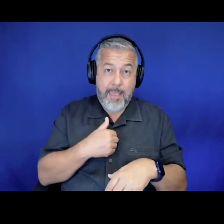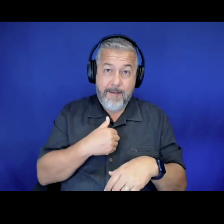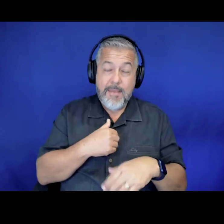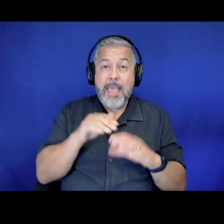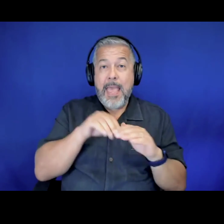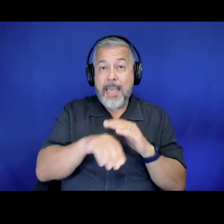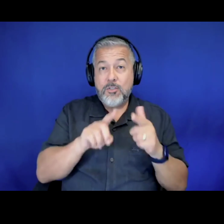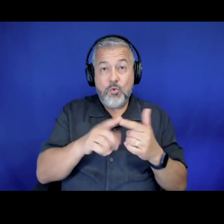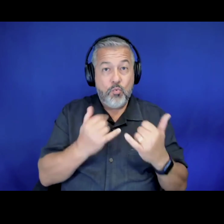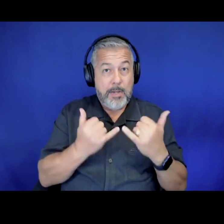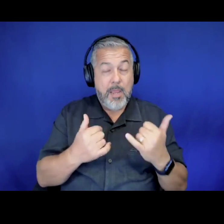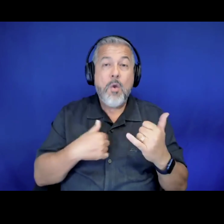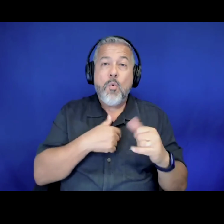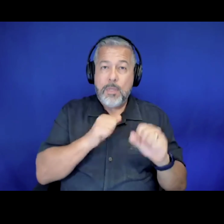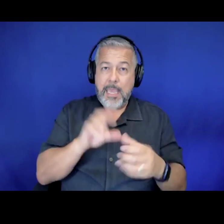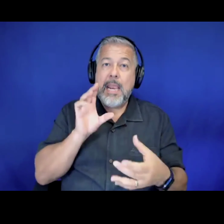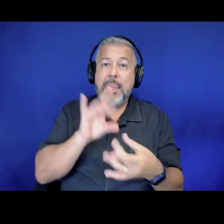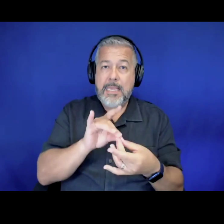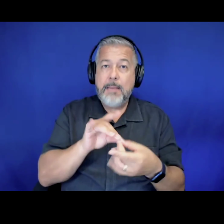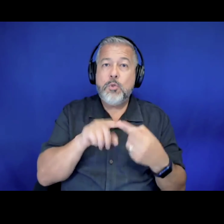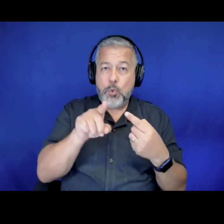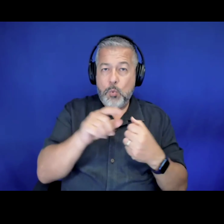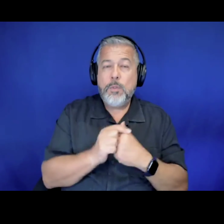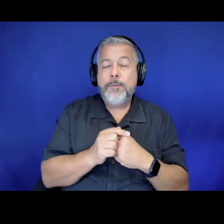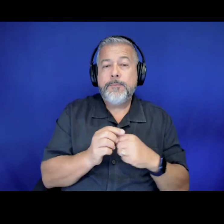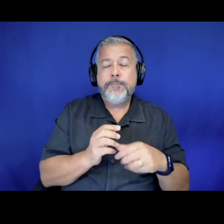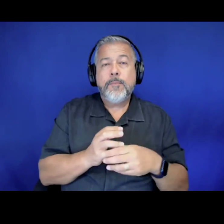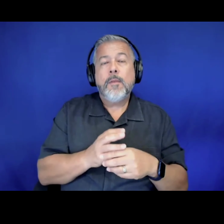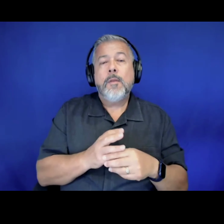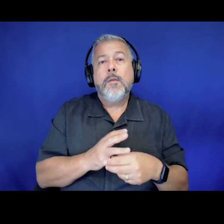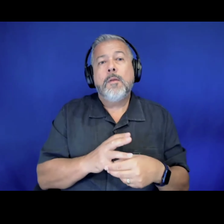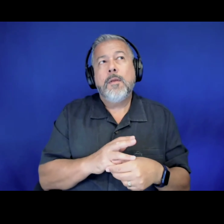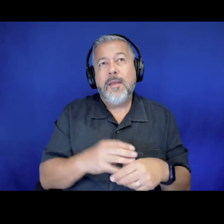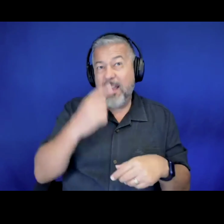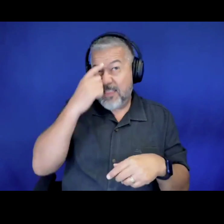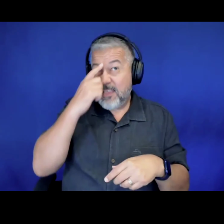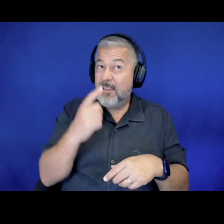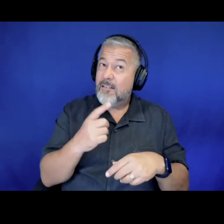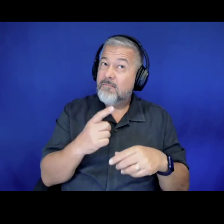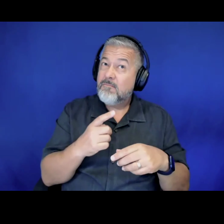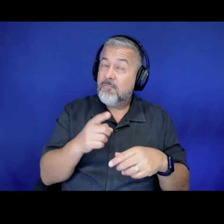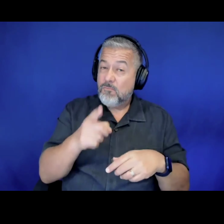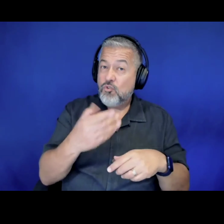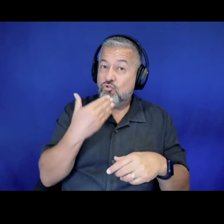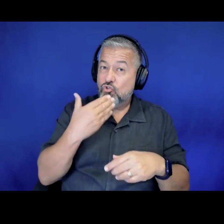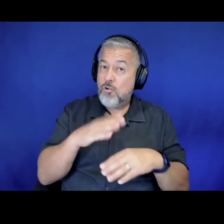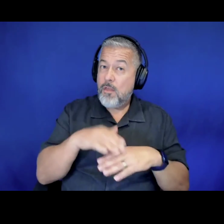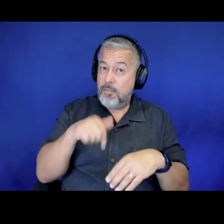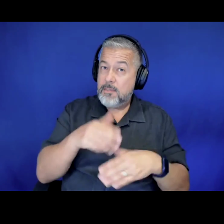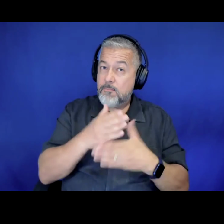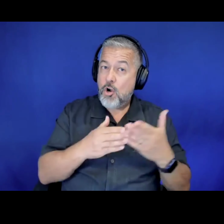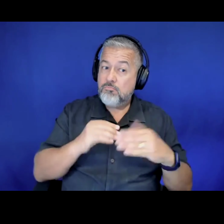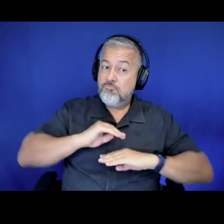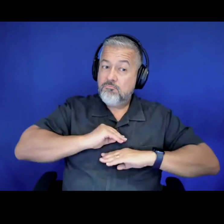to right now, we can always link it up for you. But I think, yeah, Amor, I think you're good on this side.